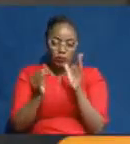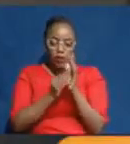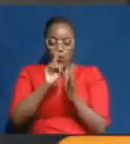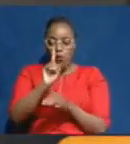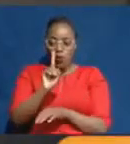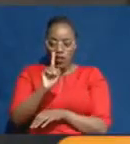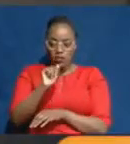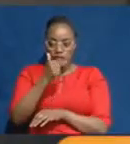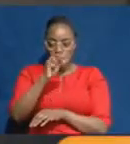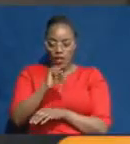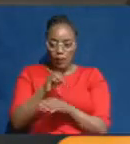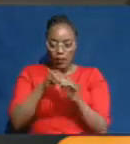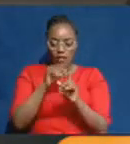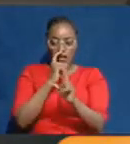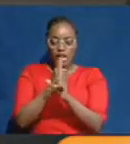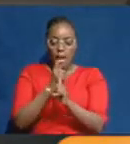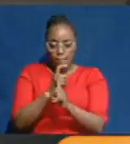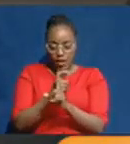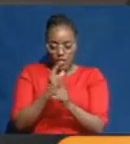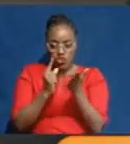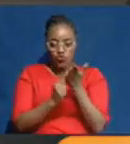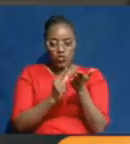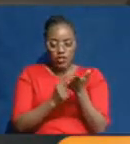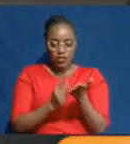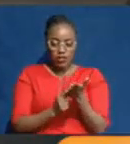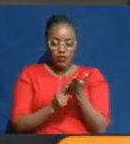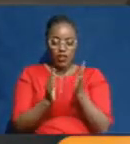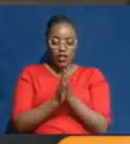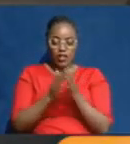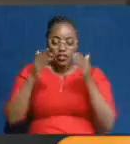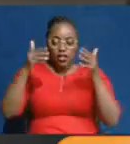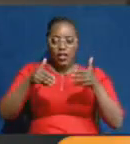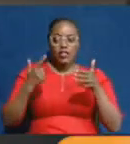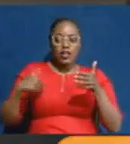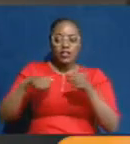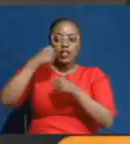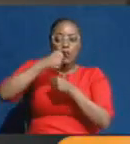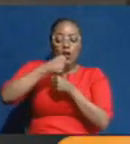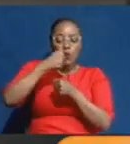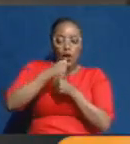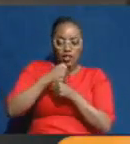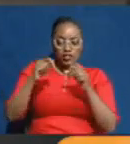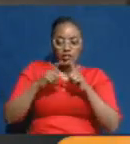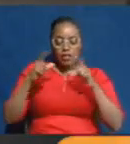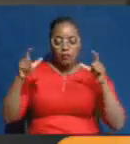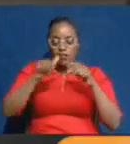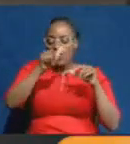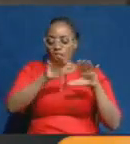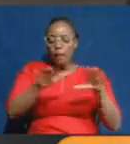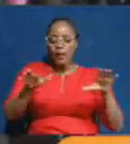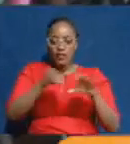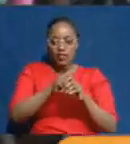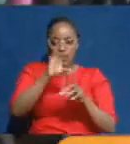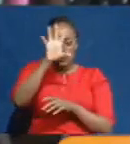ATM in Kampala, Uganda. And currently, we are working on expanding to other markets in